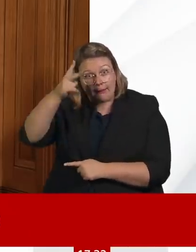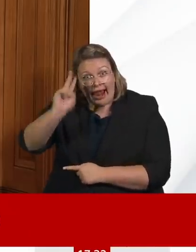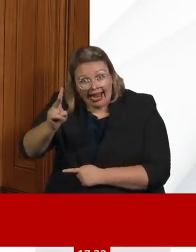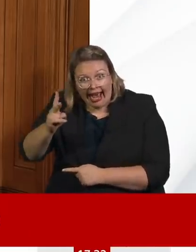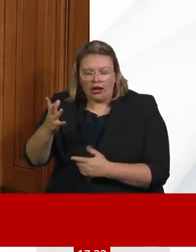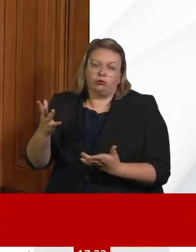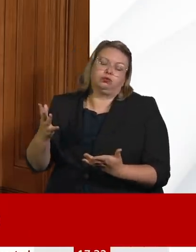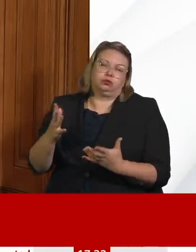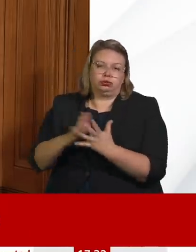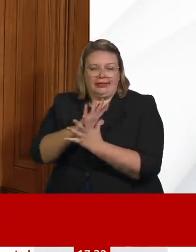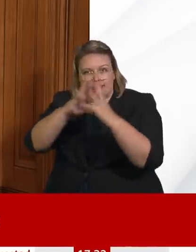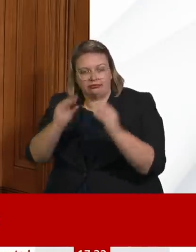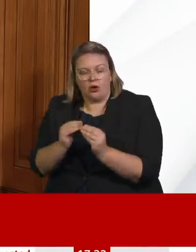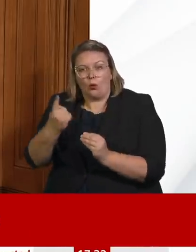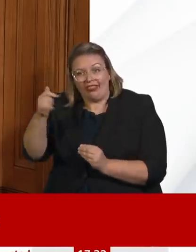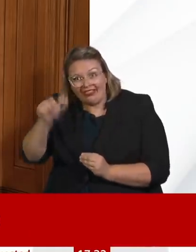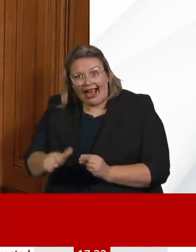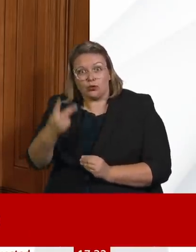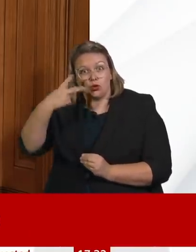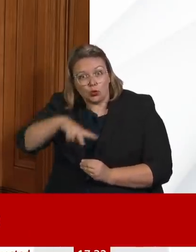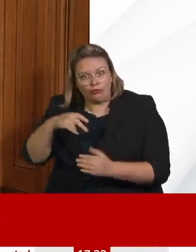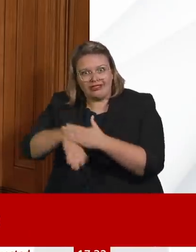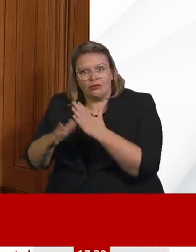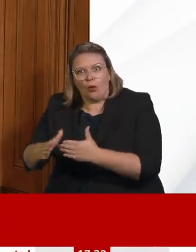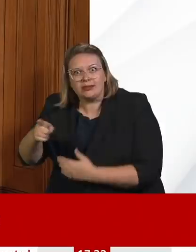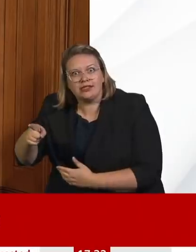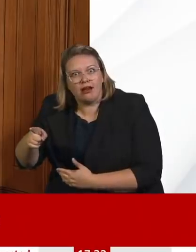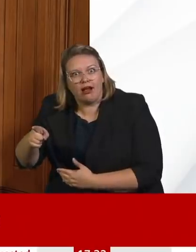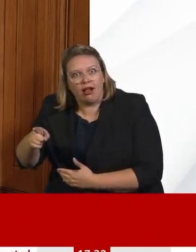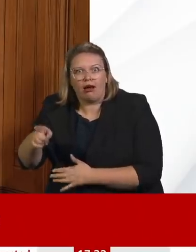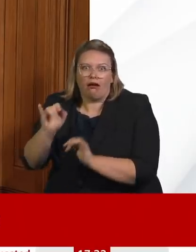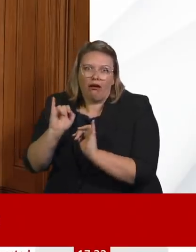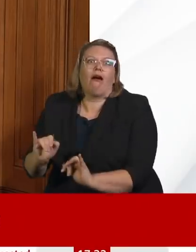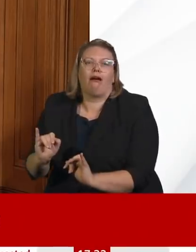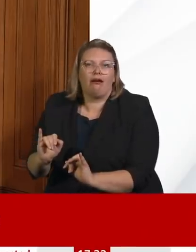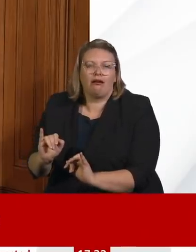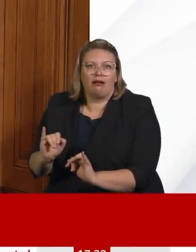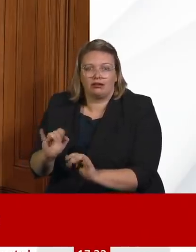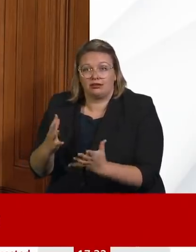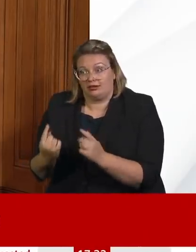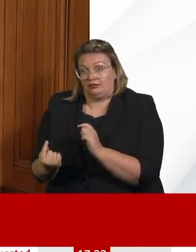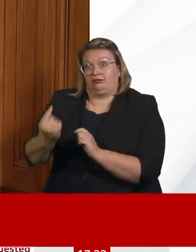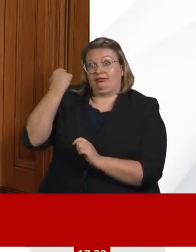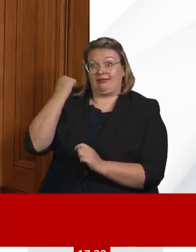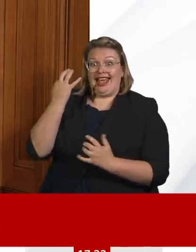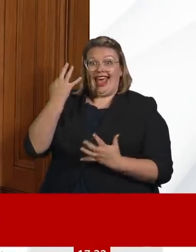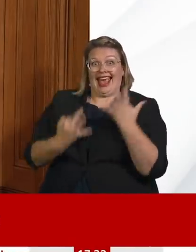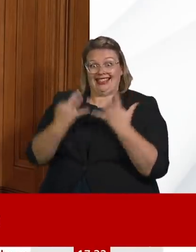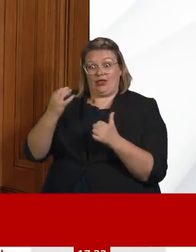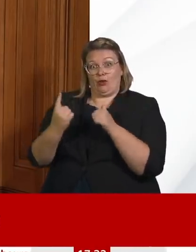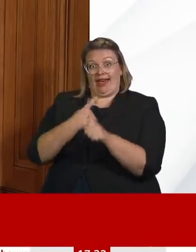into 1,200 or so. Now, at the very peak in Manchester, in Greater Manchester, on the 18th of April, there